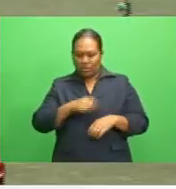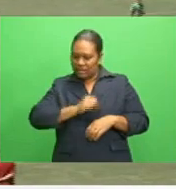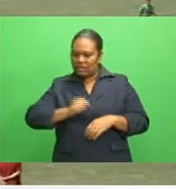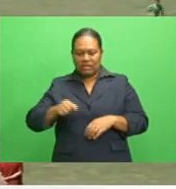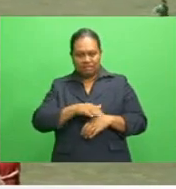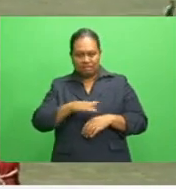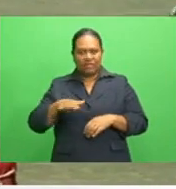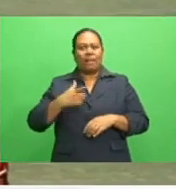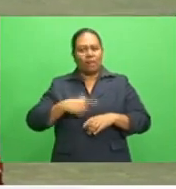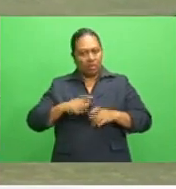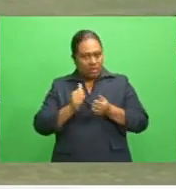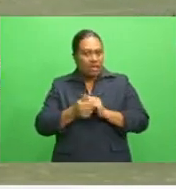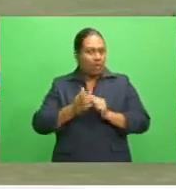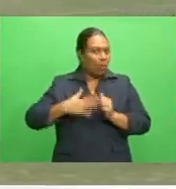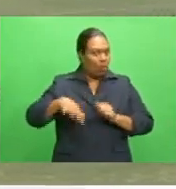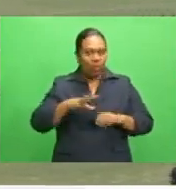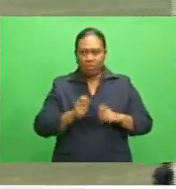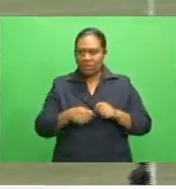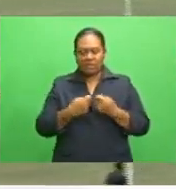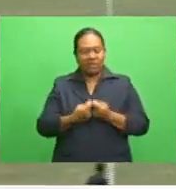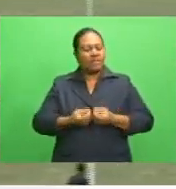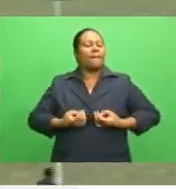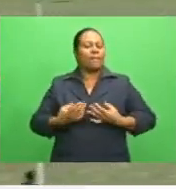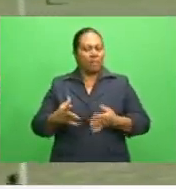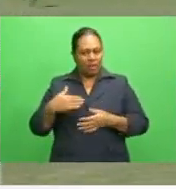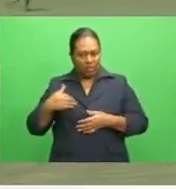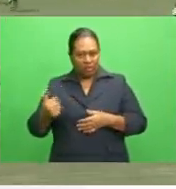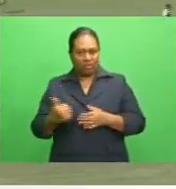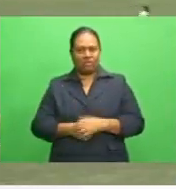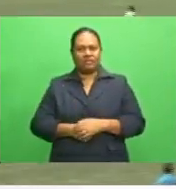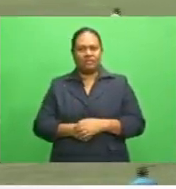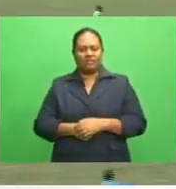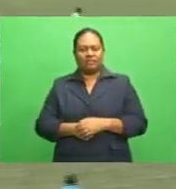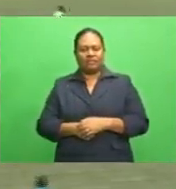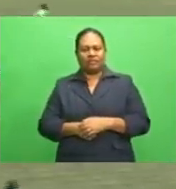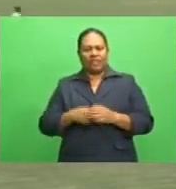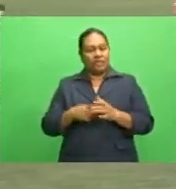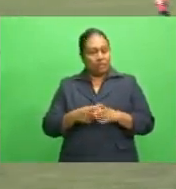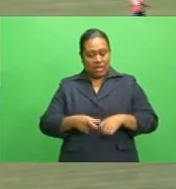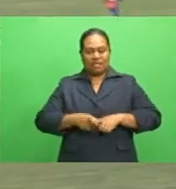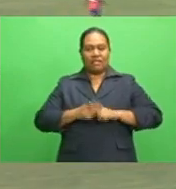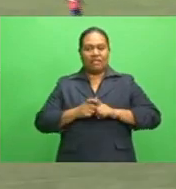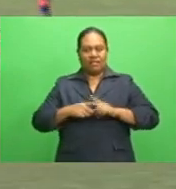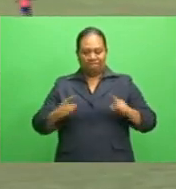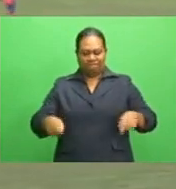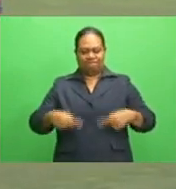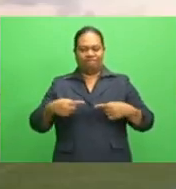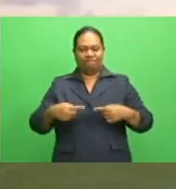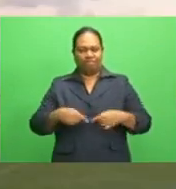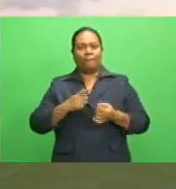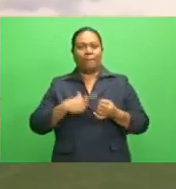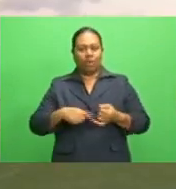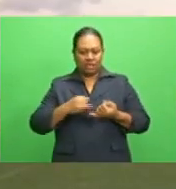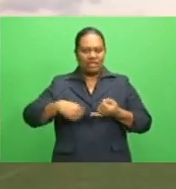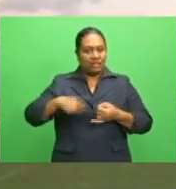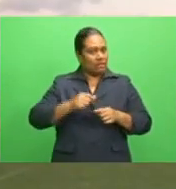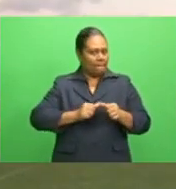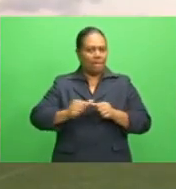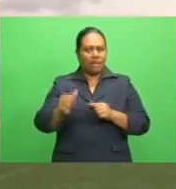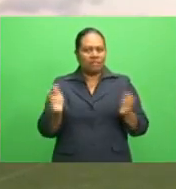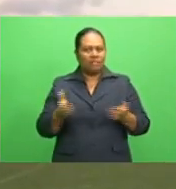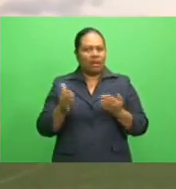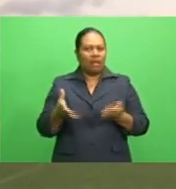a tournament, every team is preparing well. It will be a tough battle because Suva has all best players, and